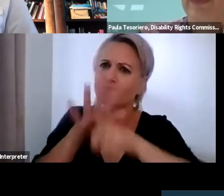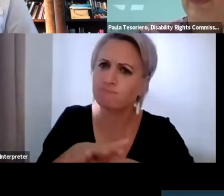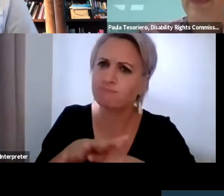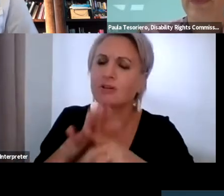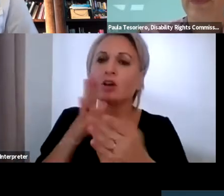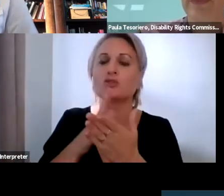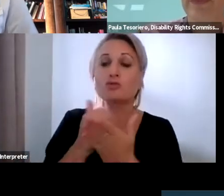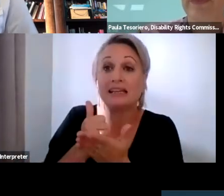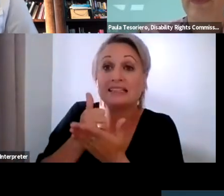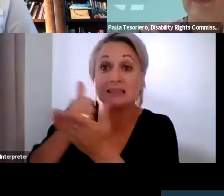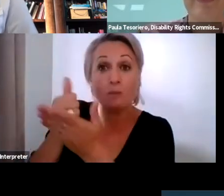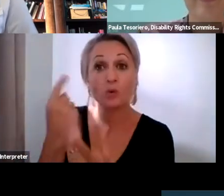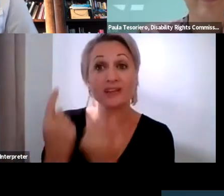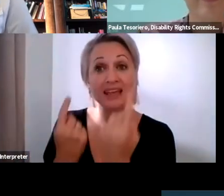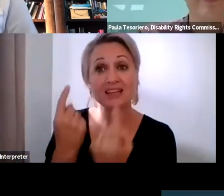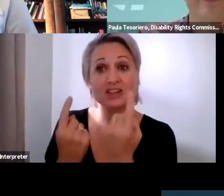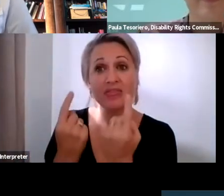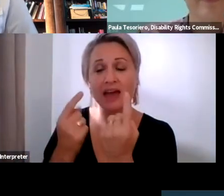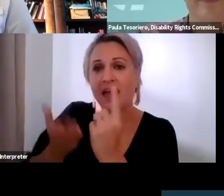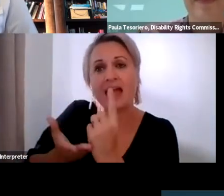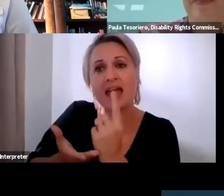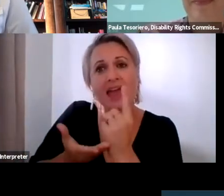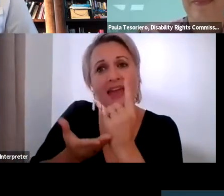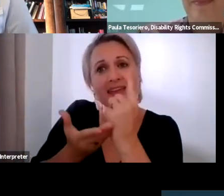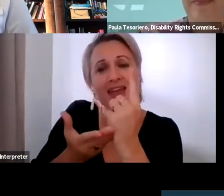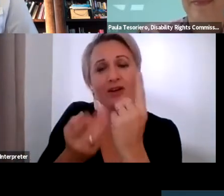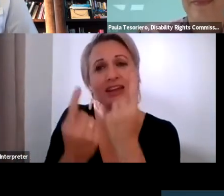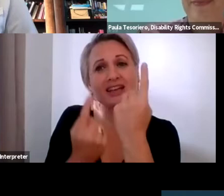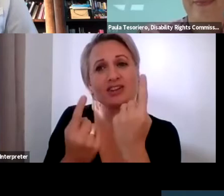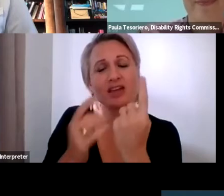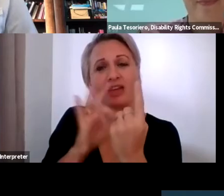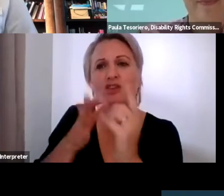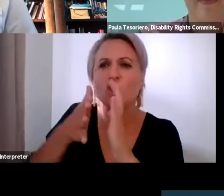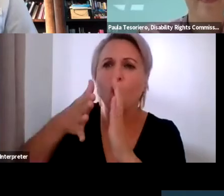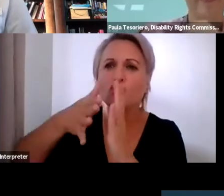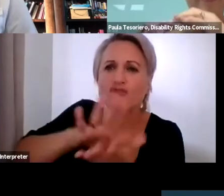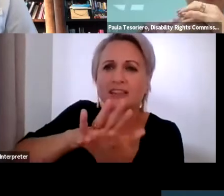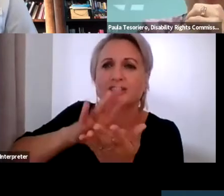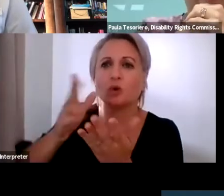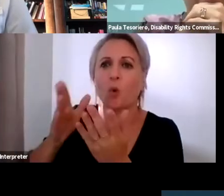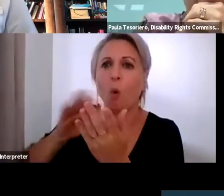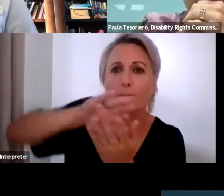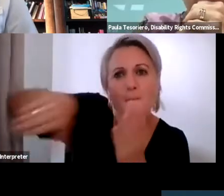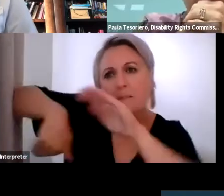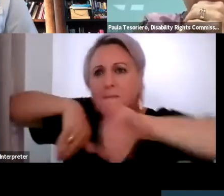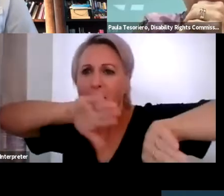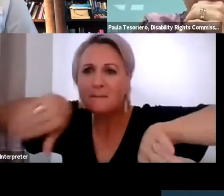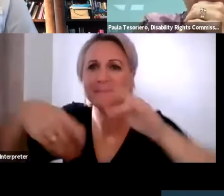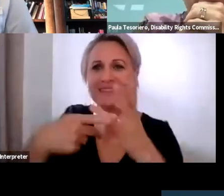other up and carry each other along rather than pushing anyone else down.